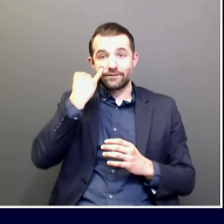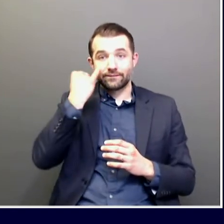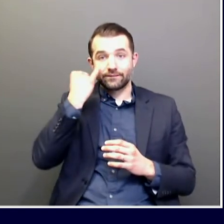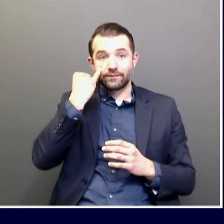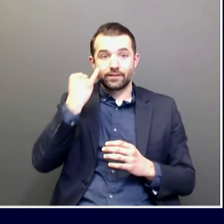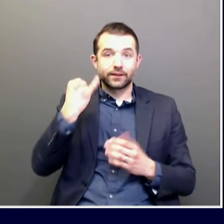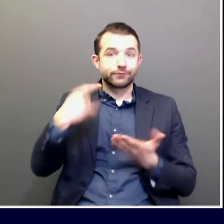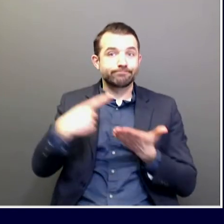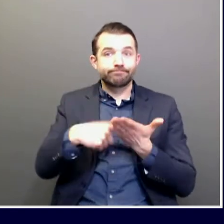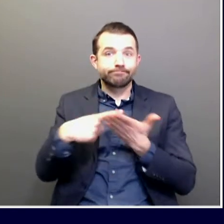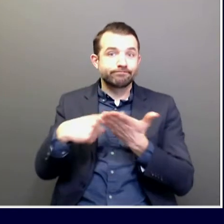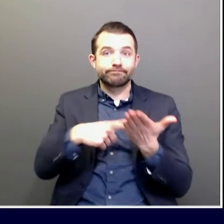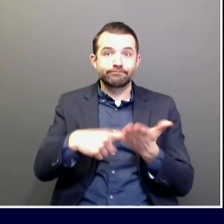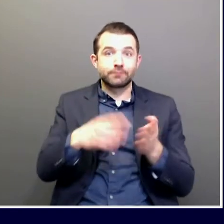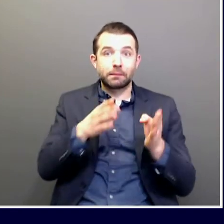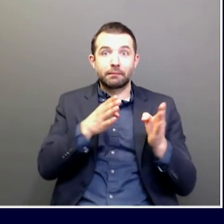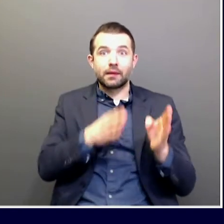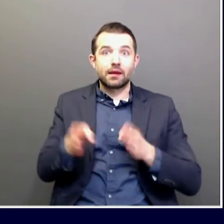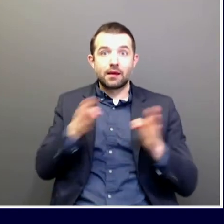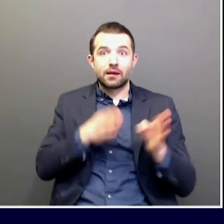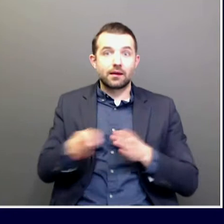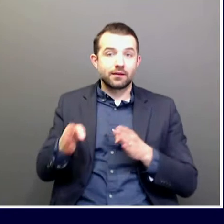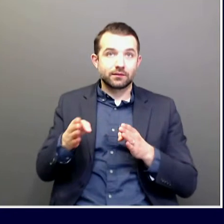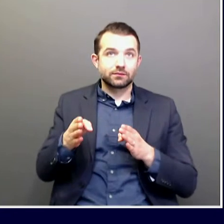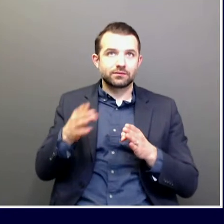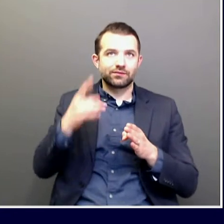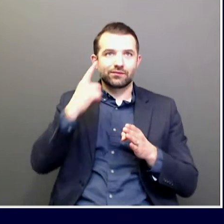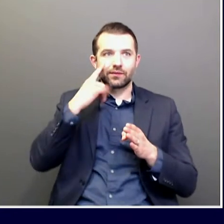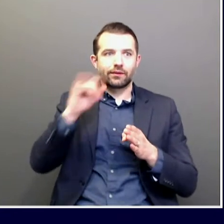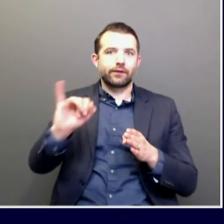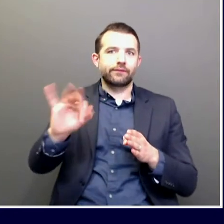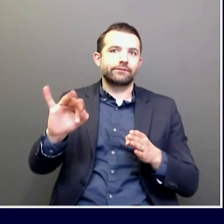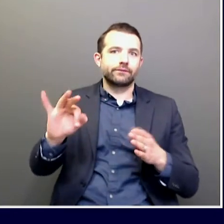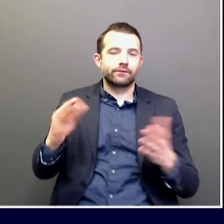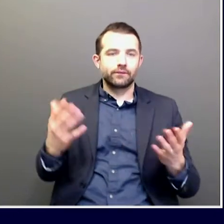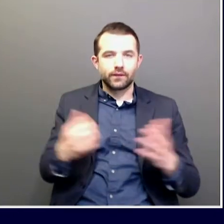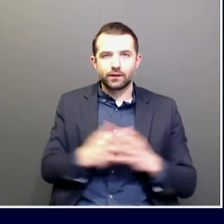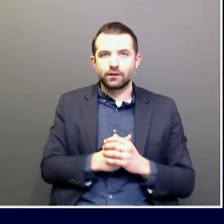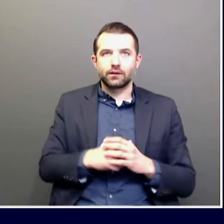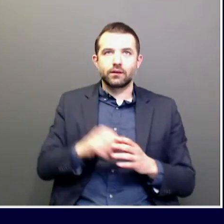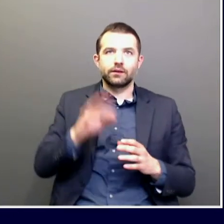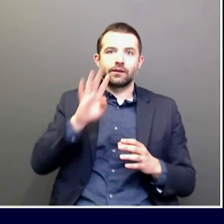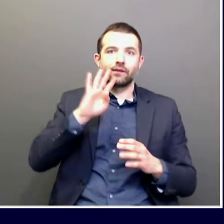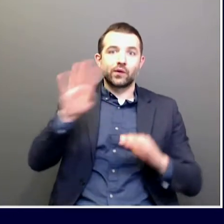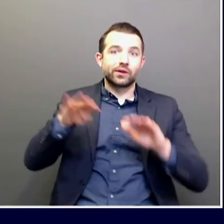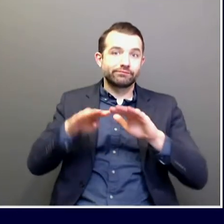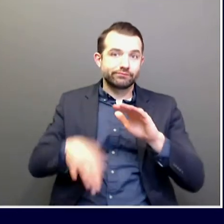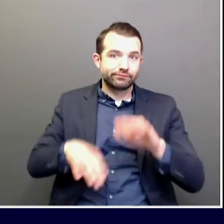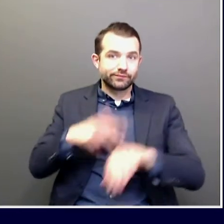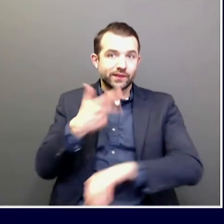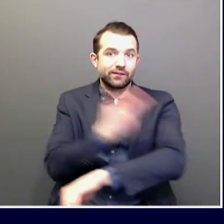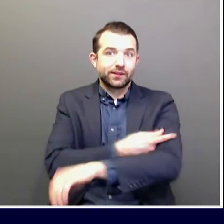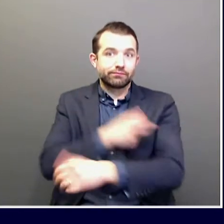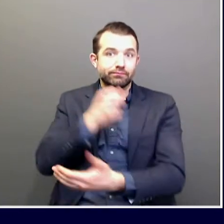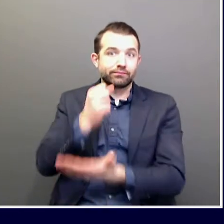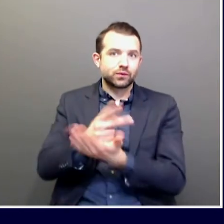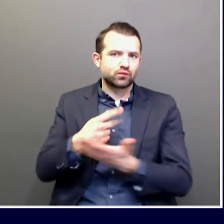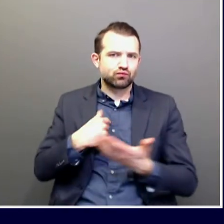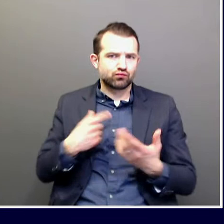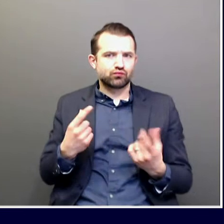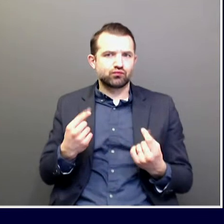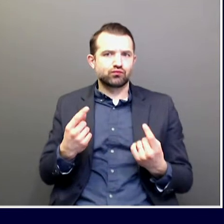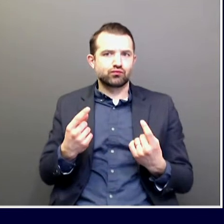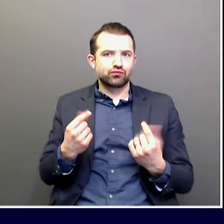are encouraged by the recent news that the FDA will be meeting next week, as their advisory committee will be meeting next